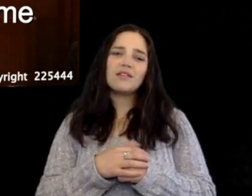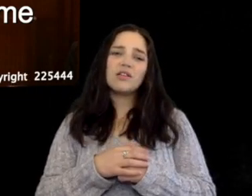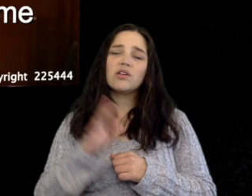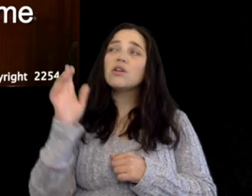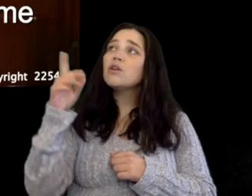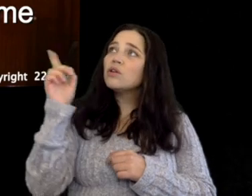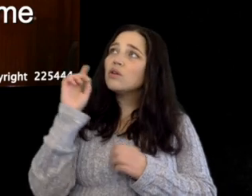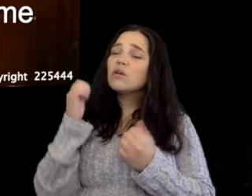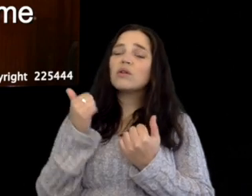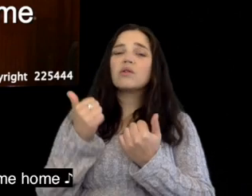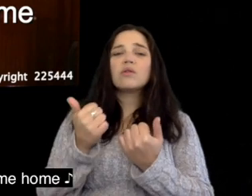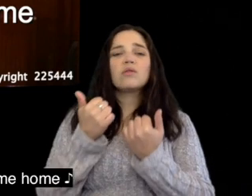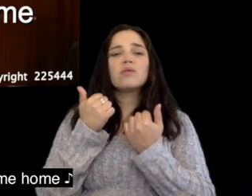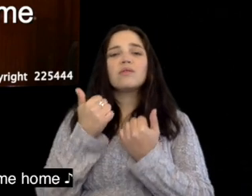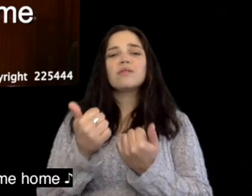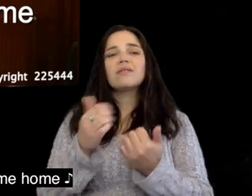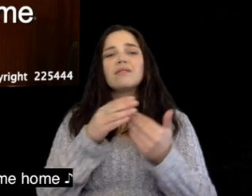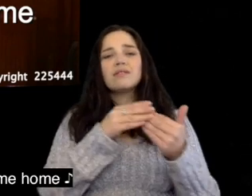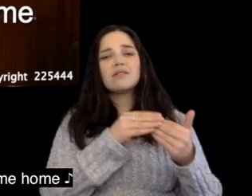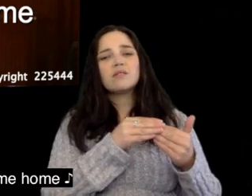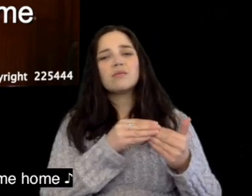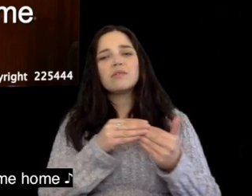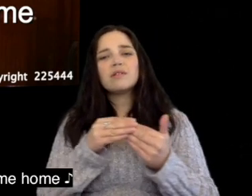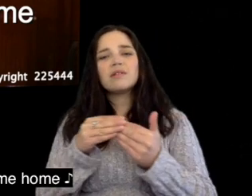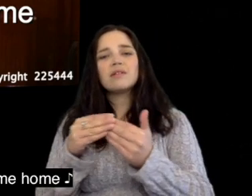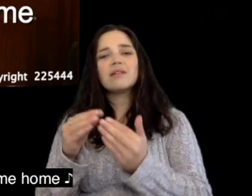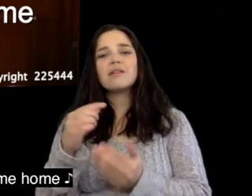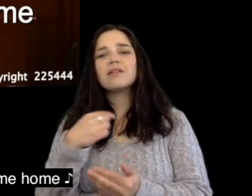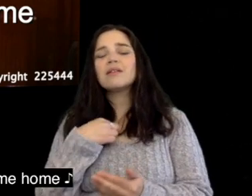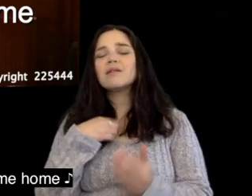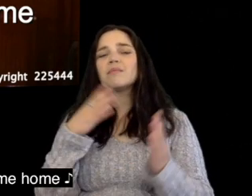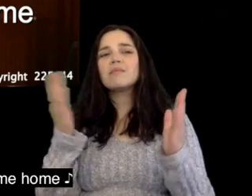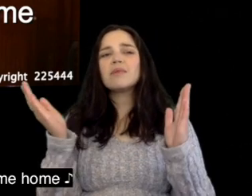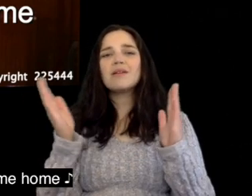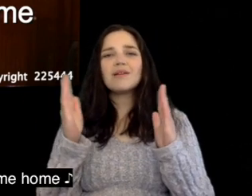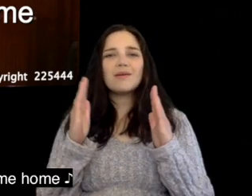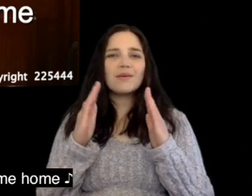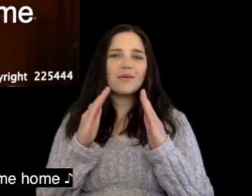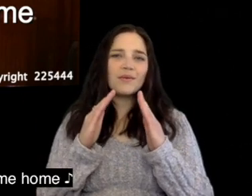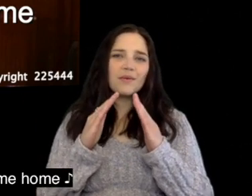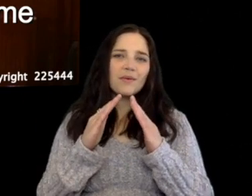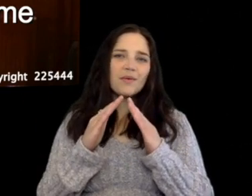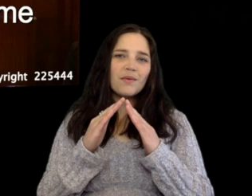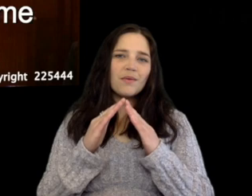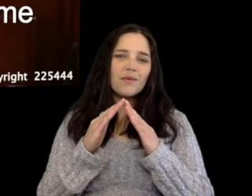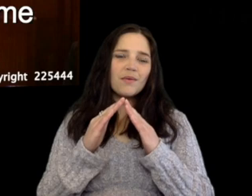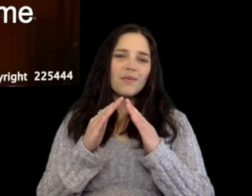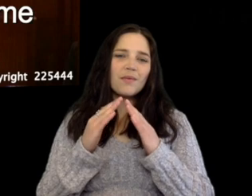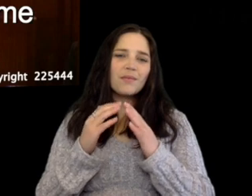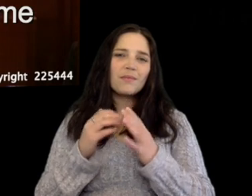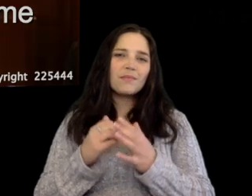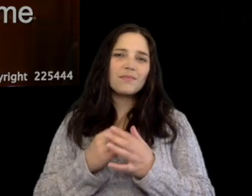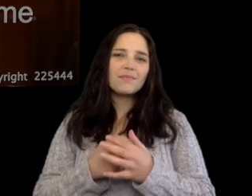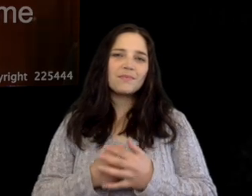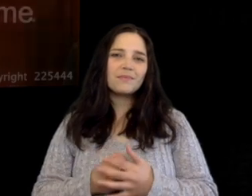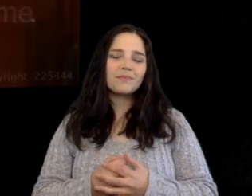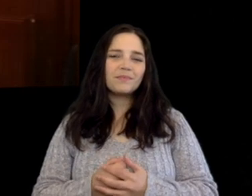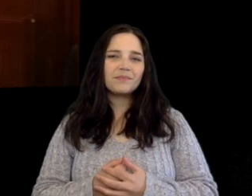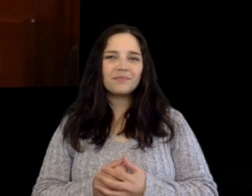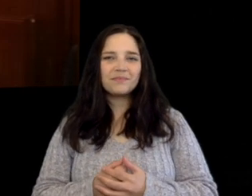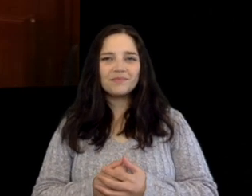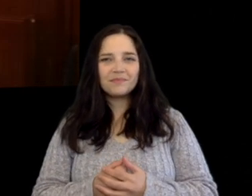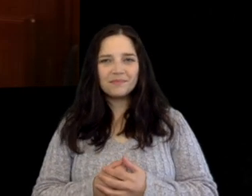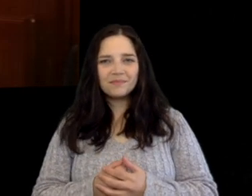follows me. Your goodness will lead me home.